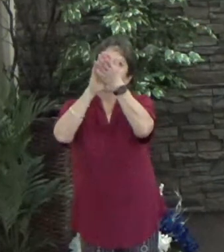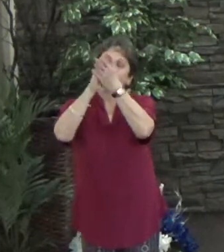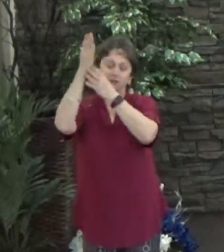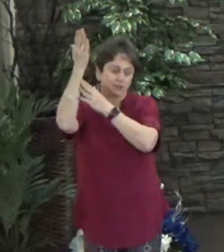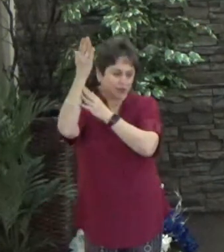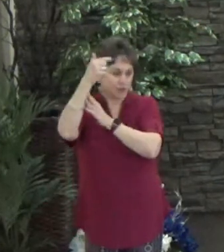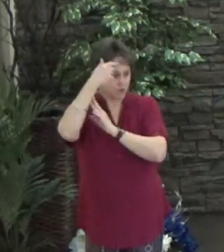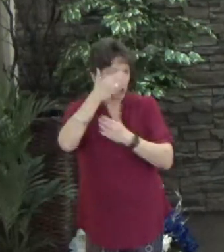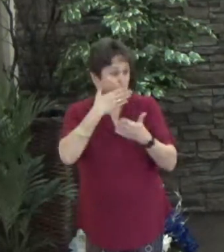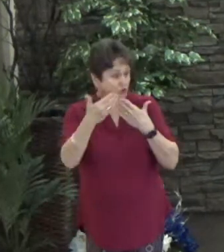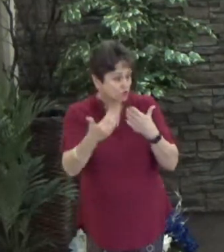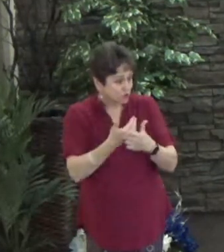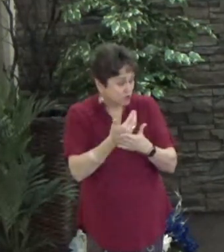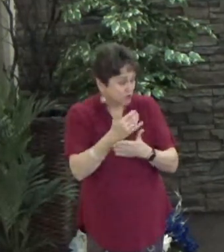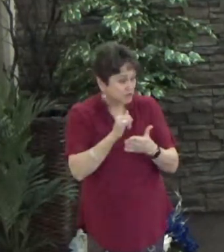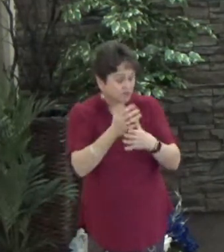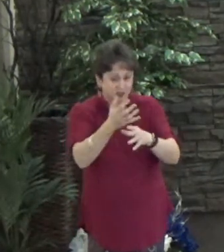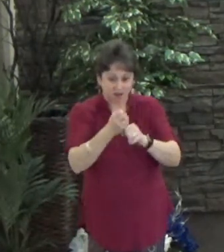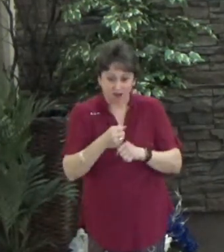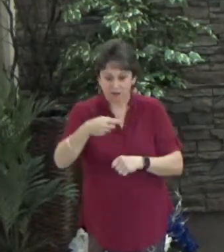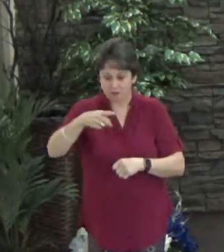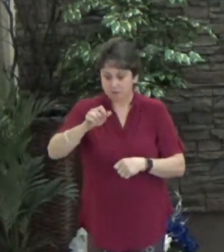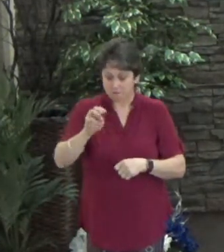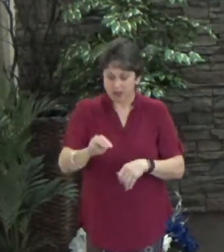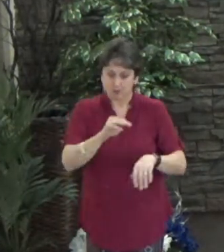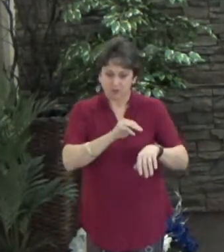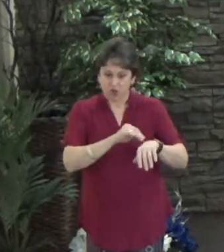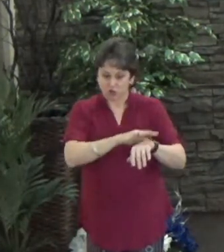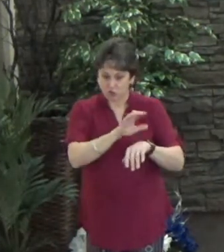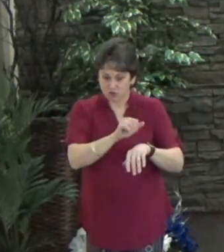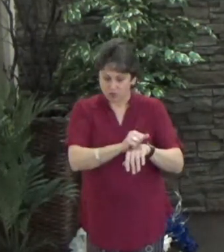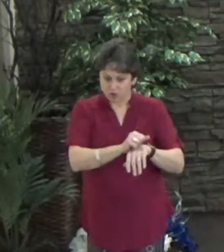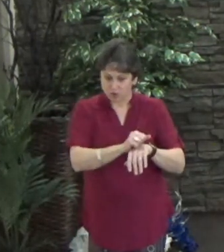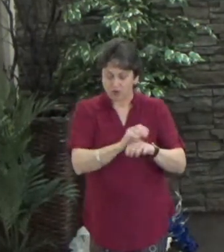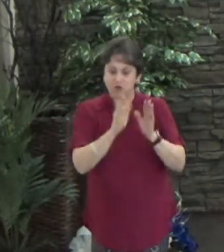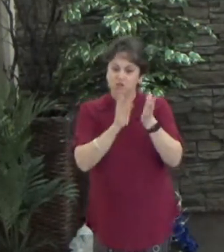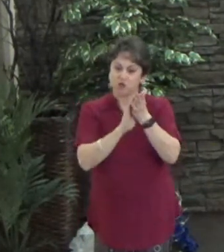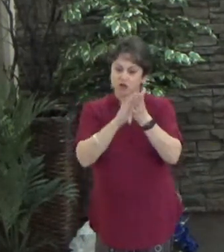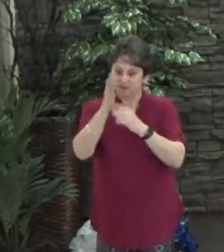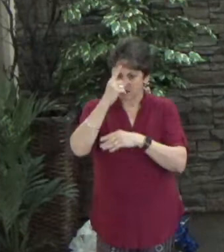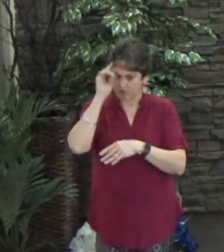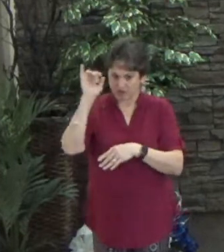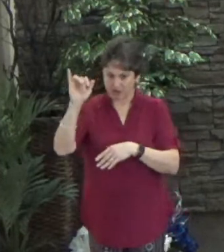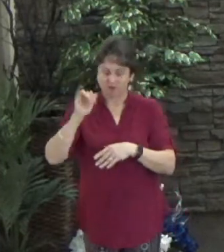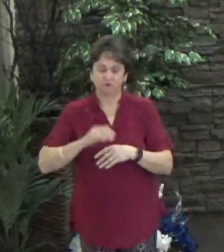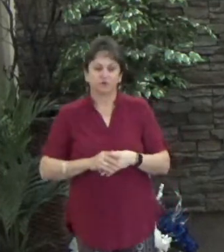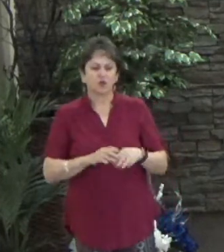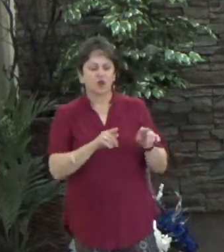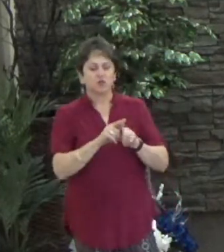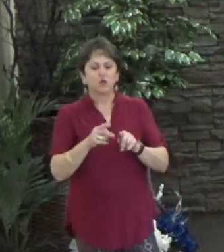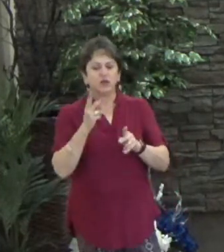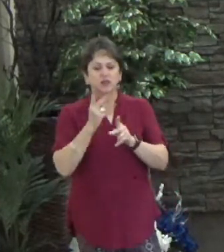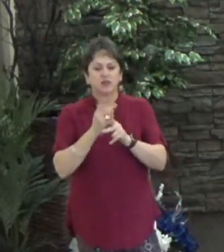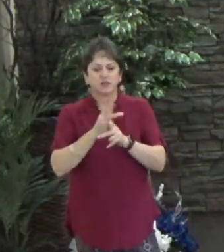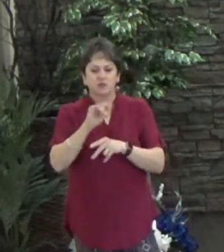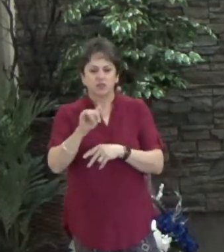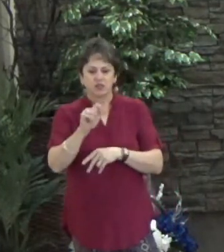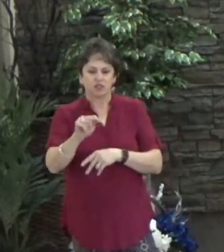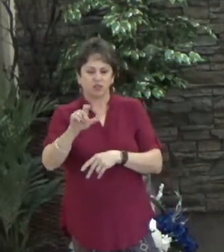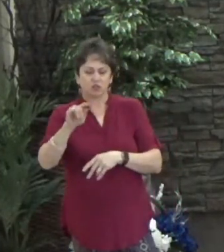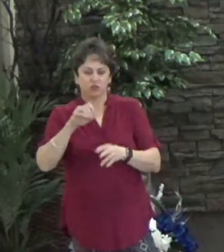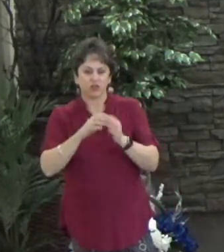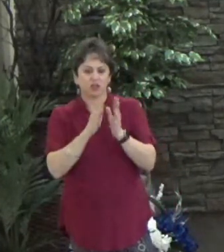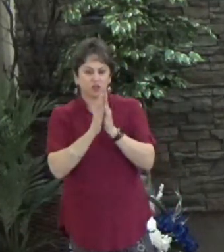Lord for the good news that they received at Pam's doctor appointment. So we want to praise God for that. And we also want to keep JT Lute in